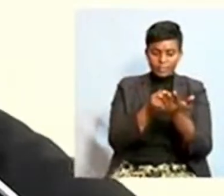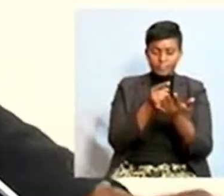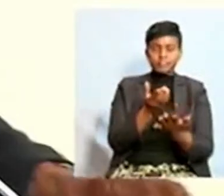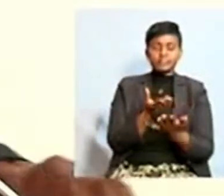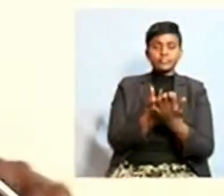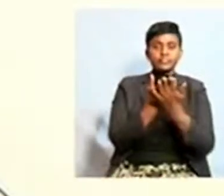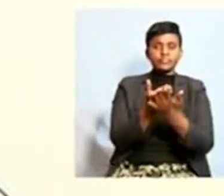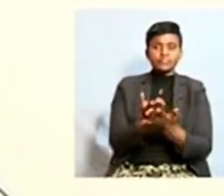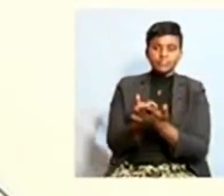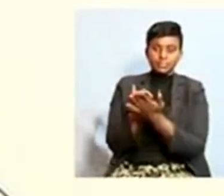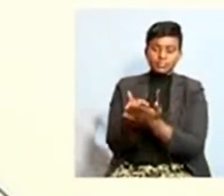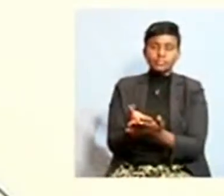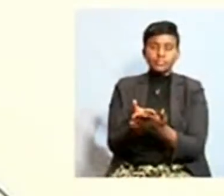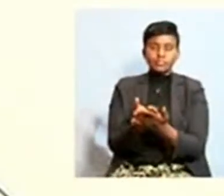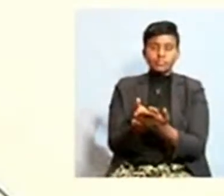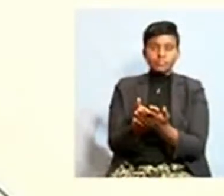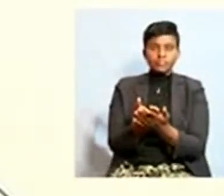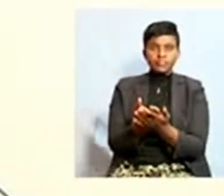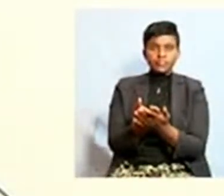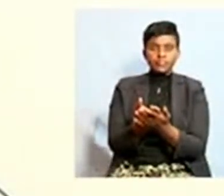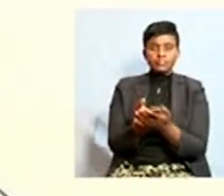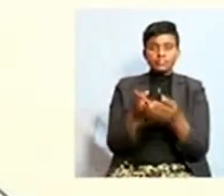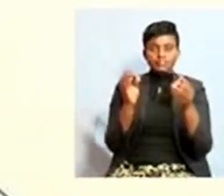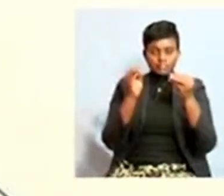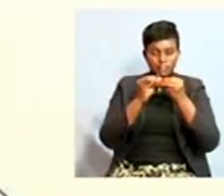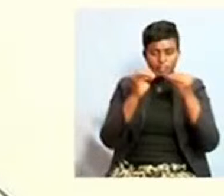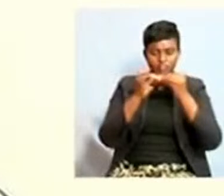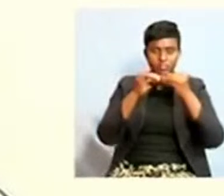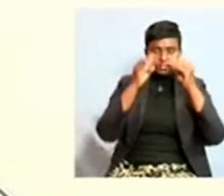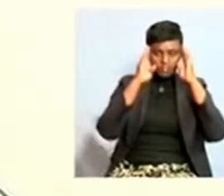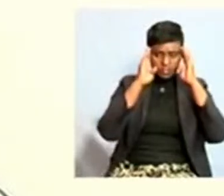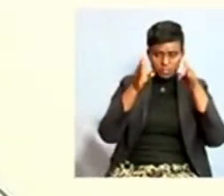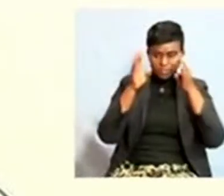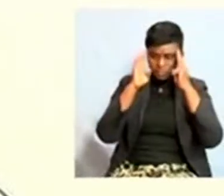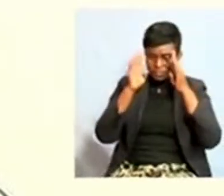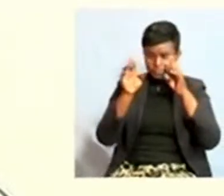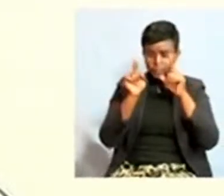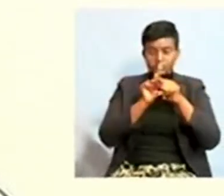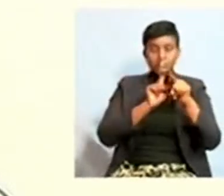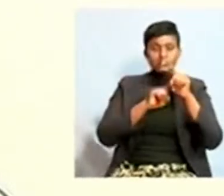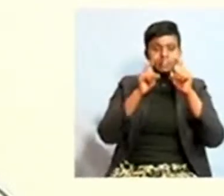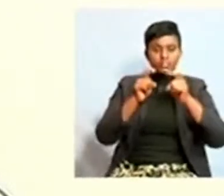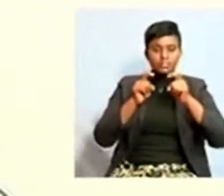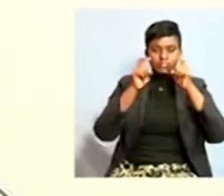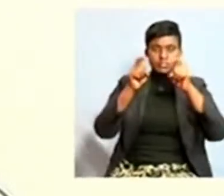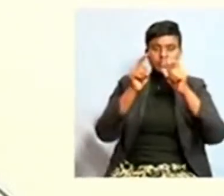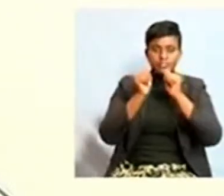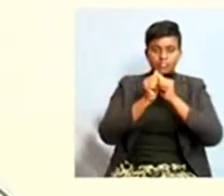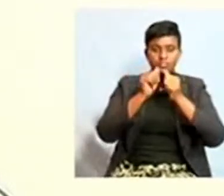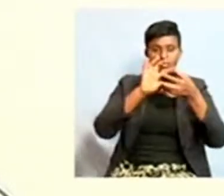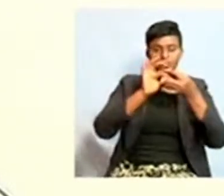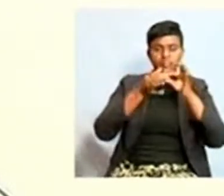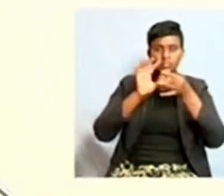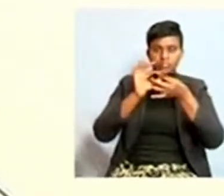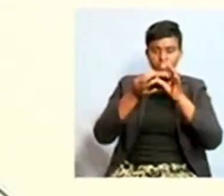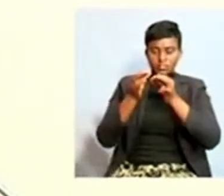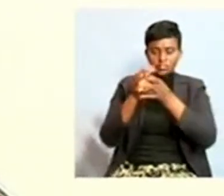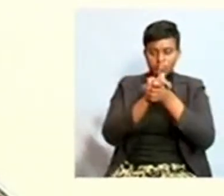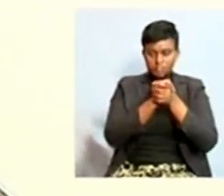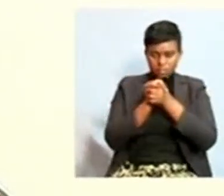submission. Formal commitment to promoting and coordinating cooperative